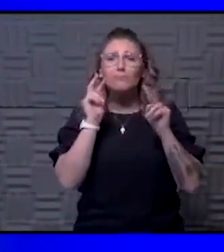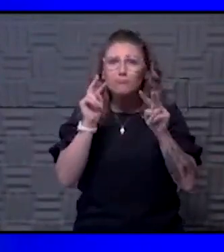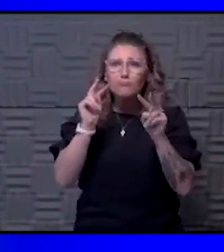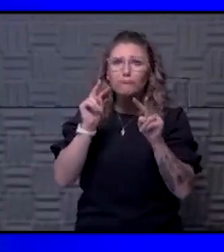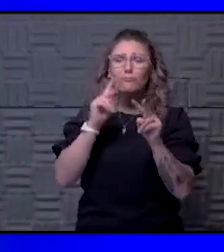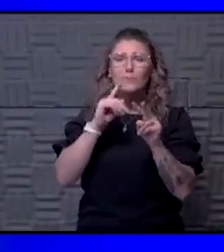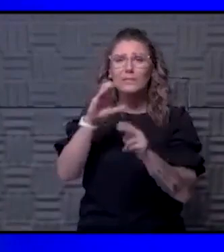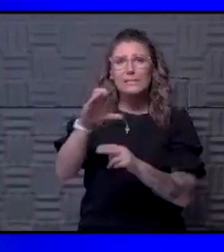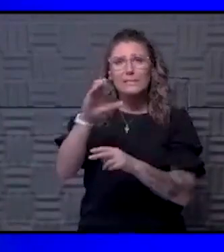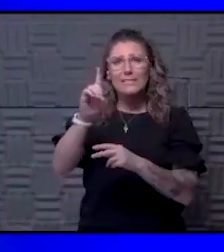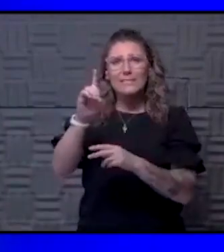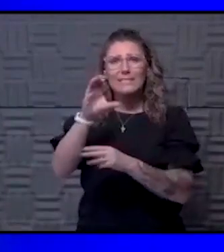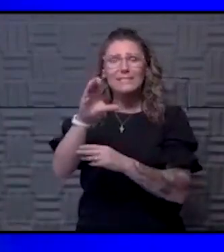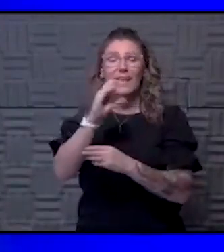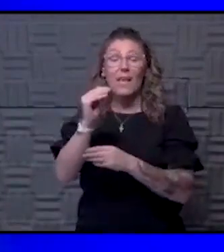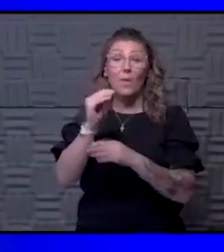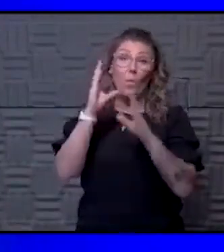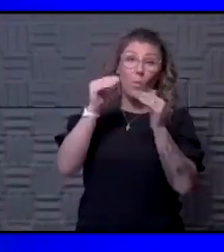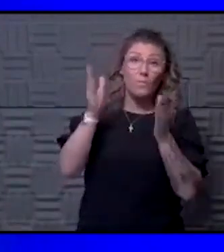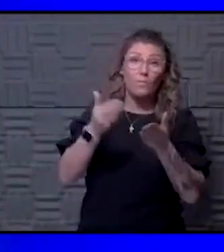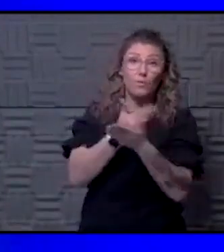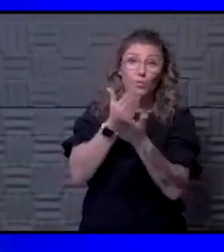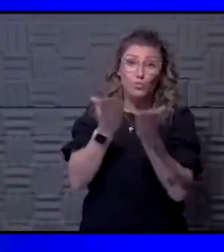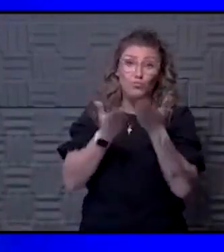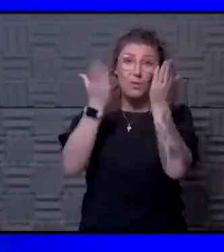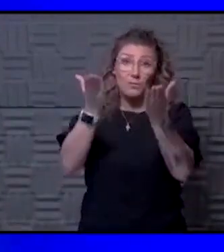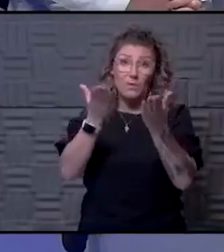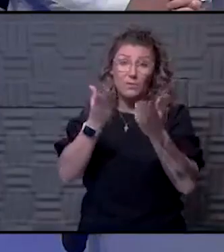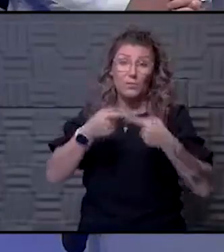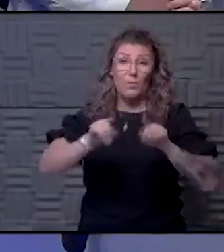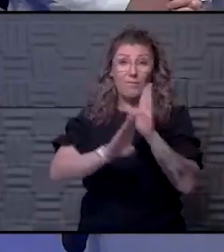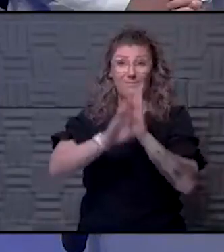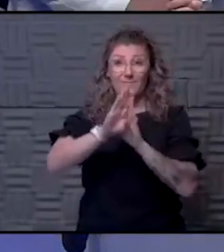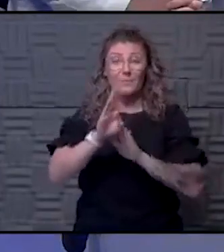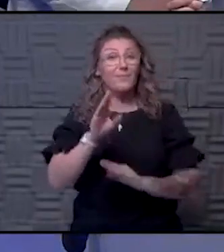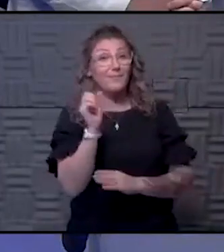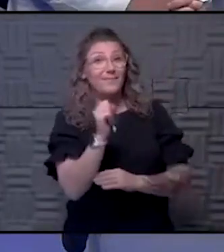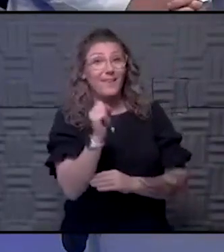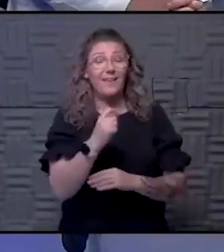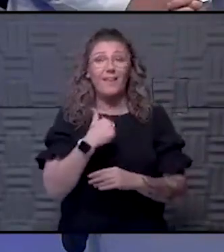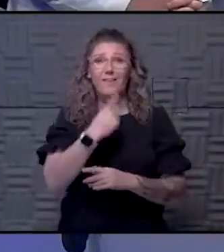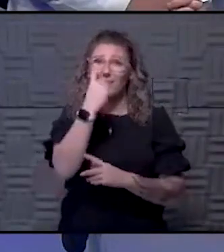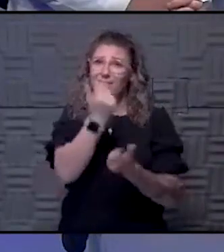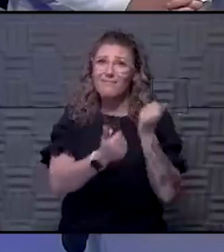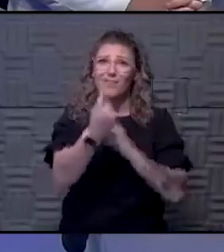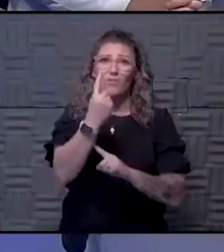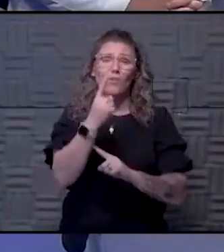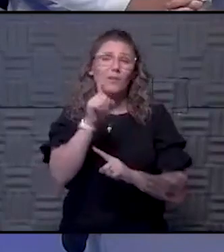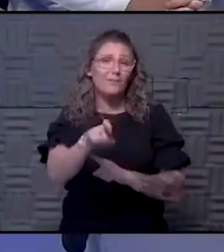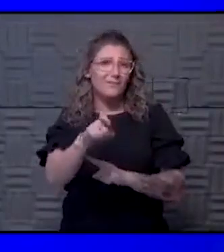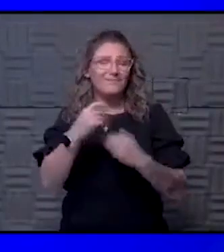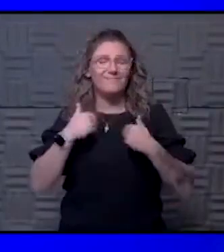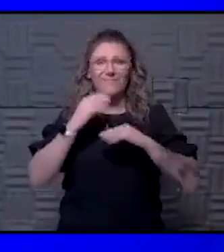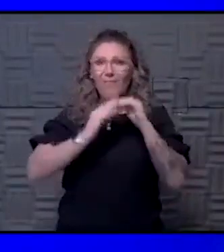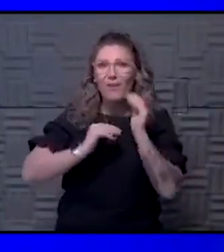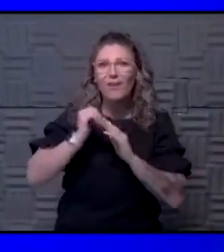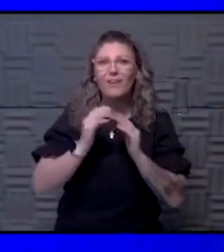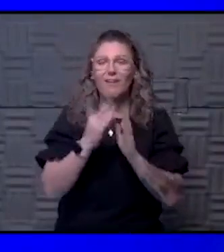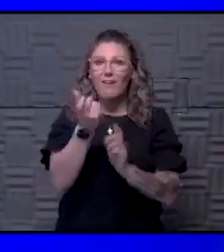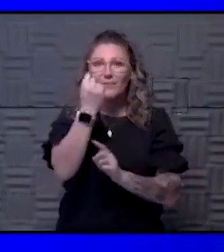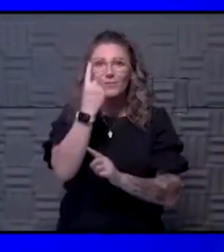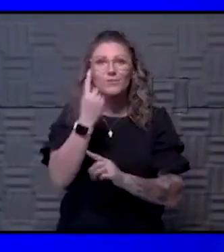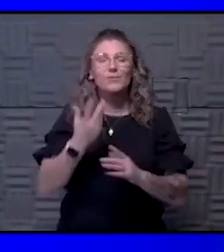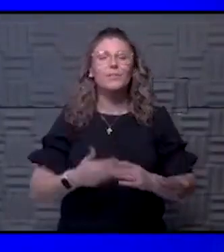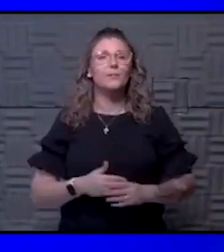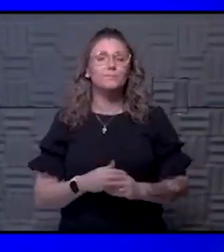existing and hopefully new recommendations as they are developed. Yeah, you know, I think everybody should take comfort in understanding that there